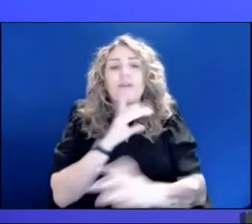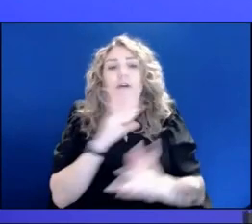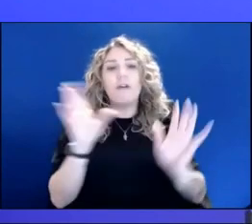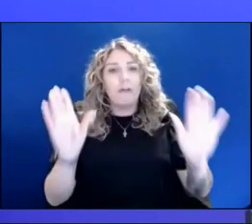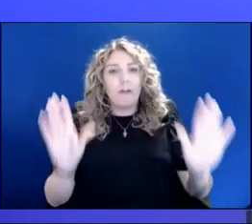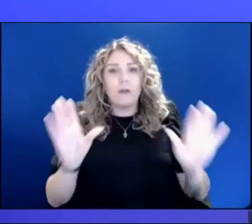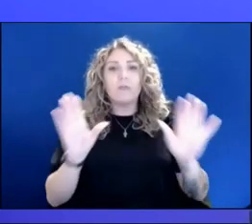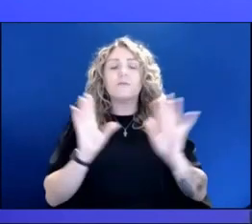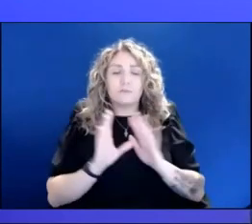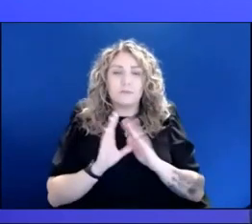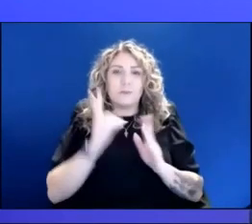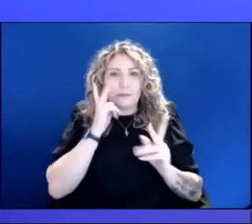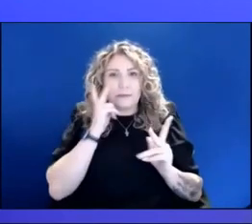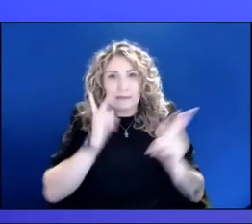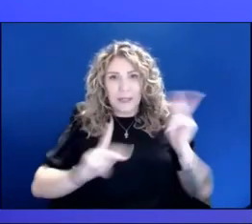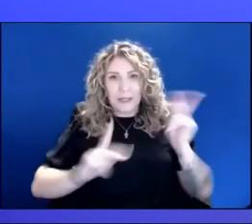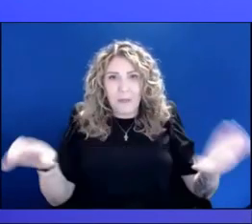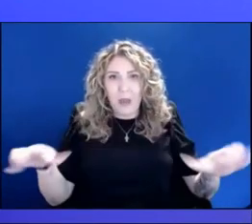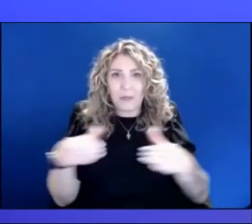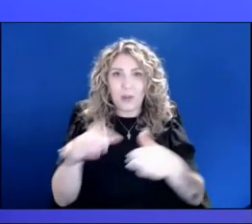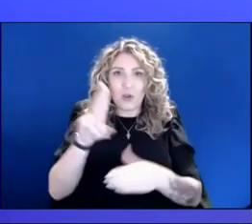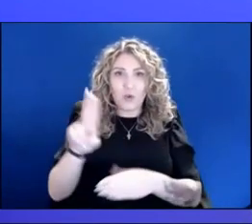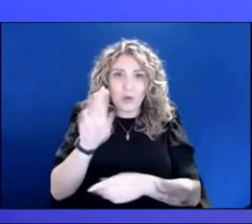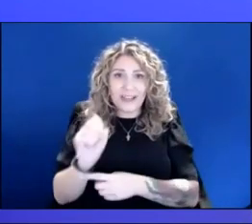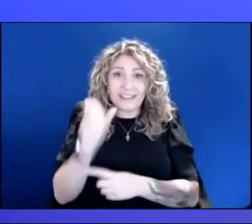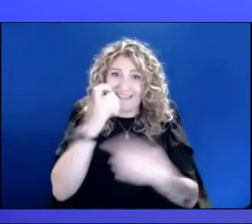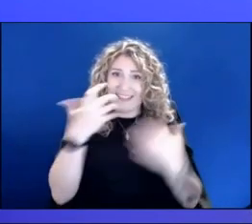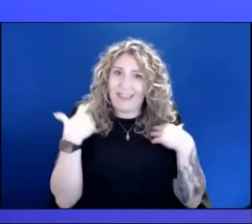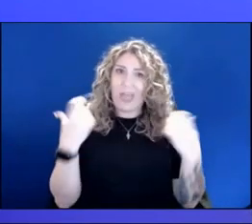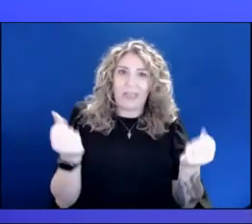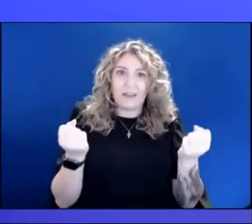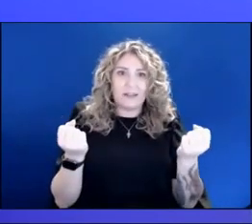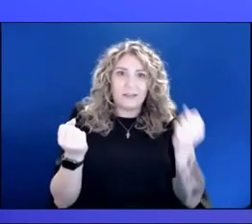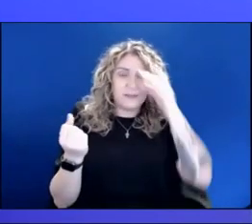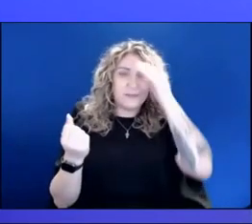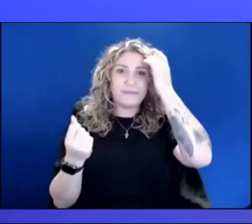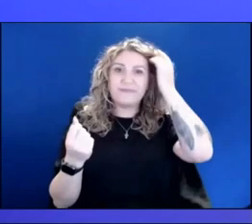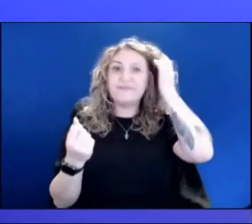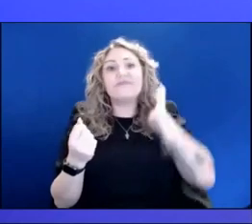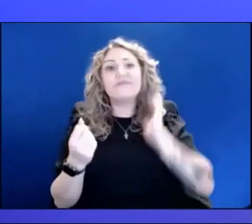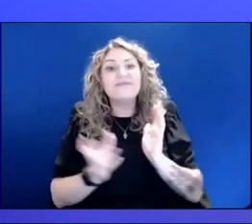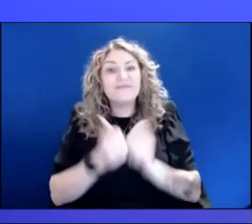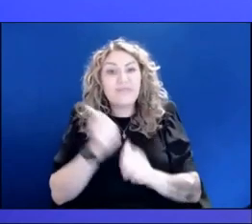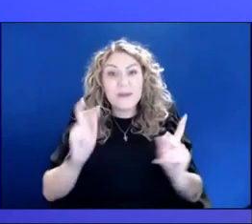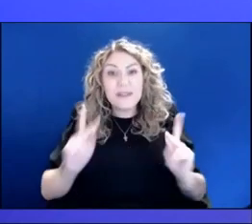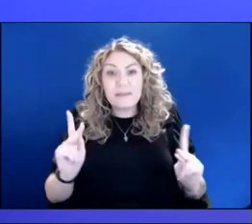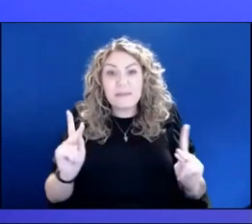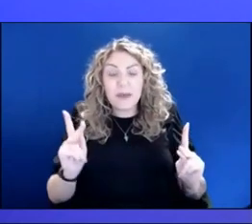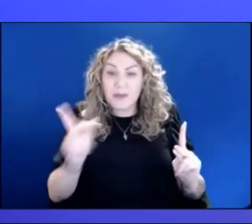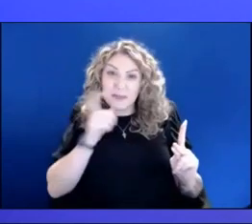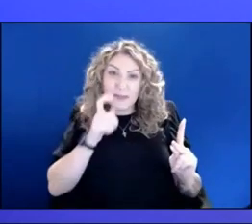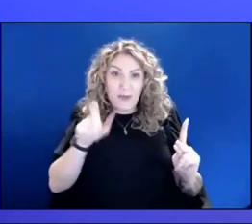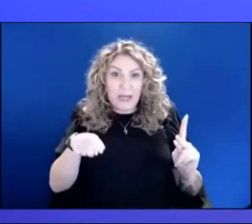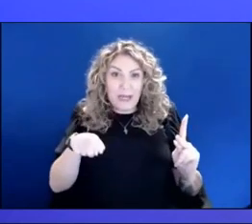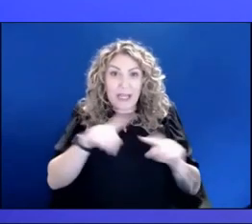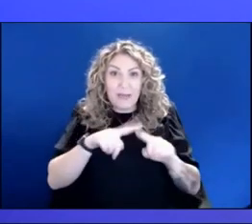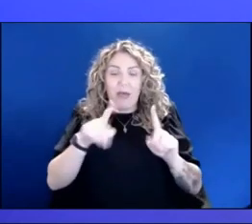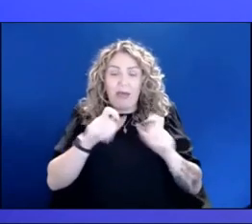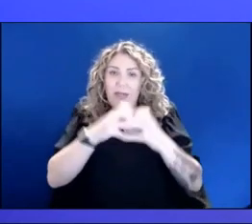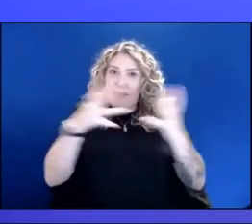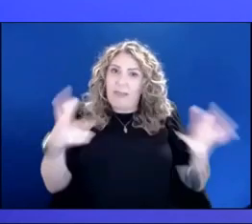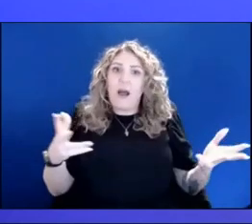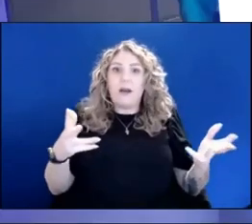population of the United States. It's not the healthiest population. Right. So most people don't need it, but there are a lot who need two